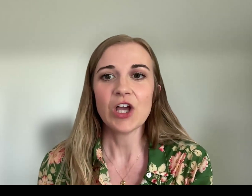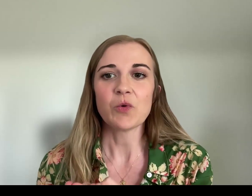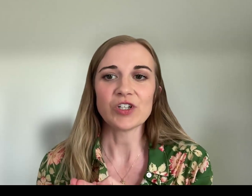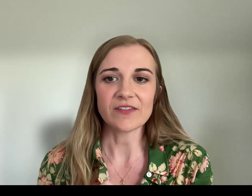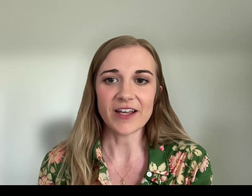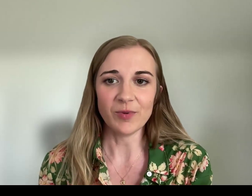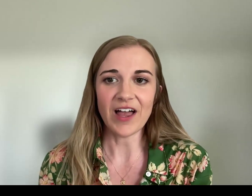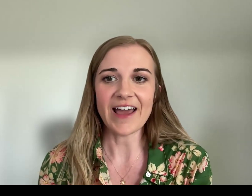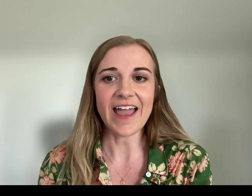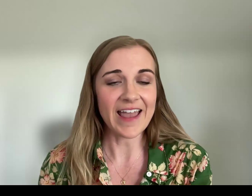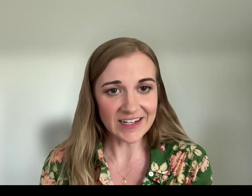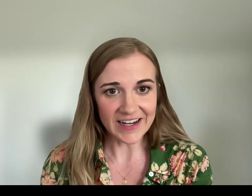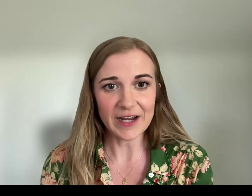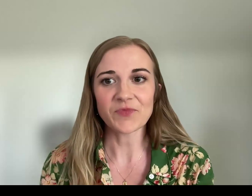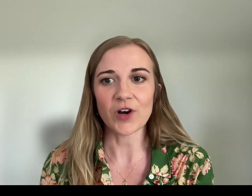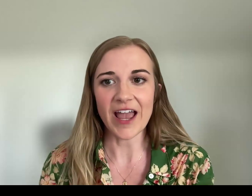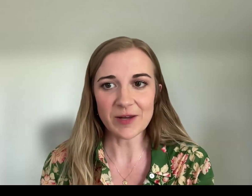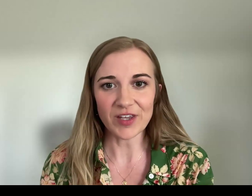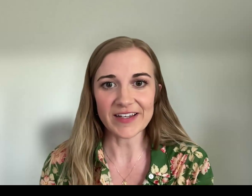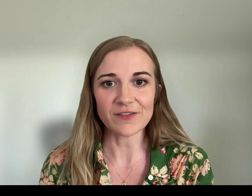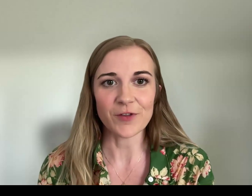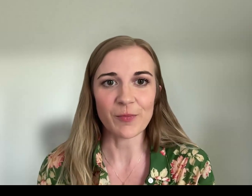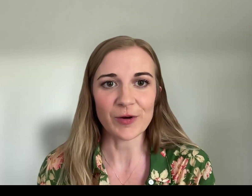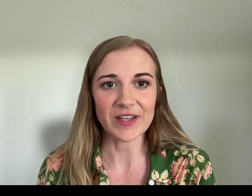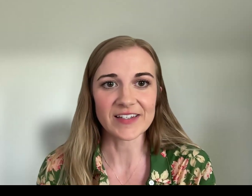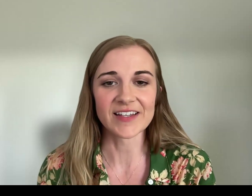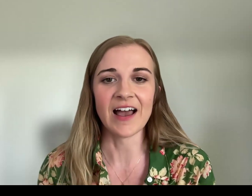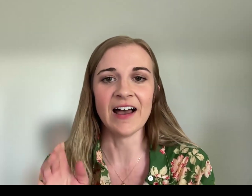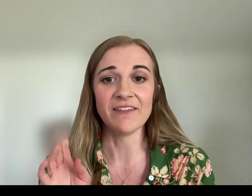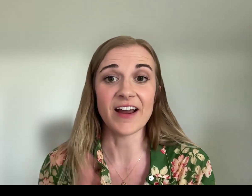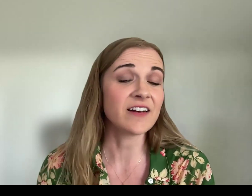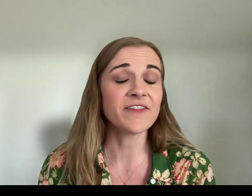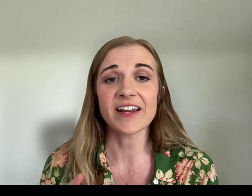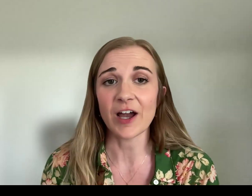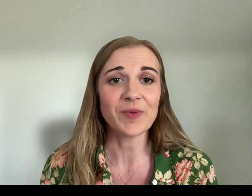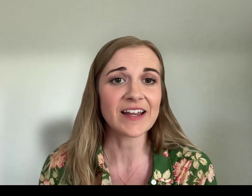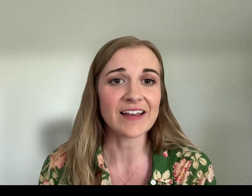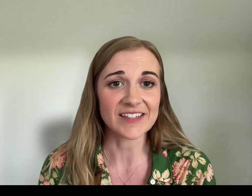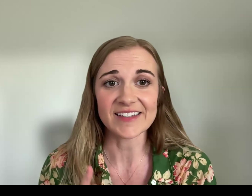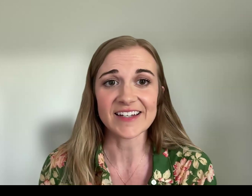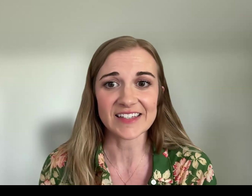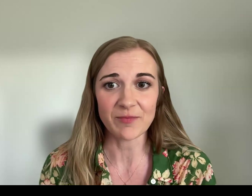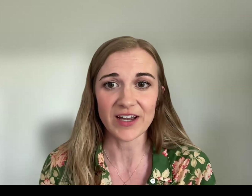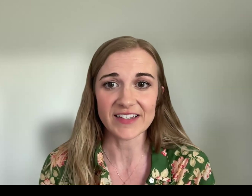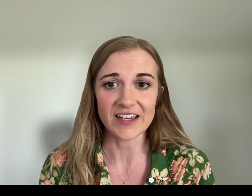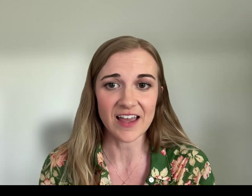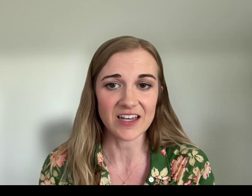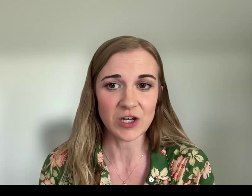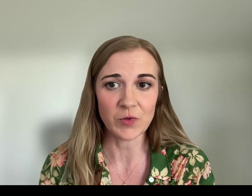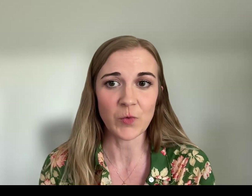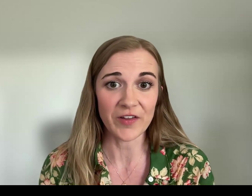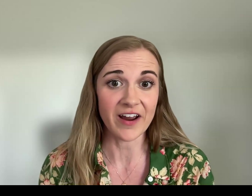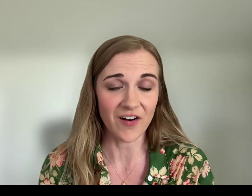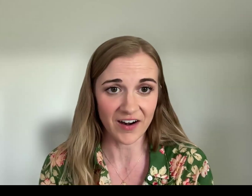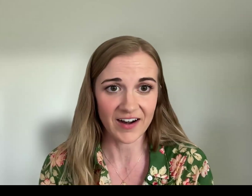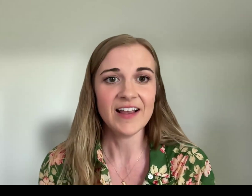a crisis, which is available at any time or any place for the purpose of identifying, helping, assessing, stabilizing the